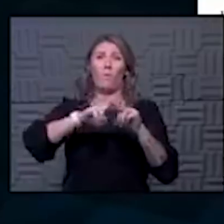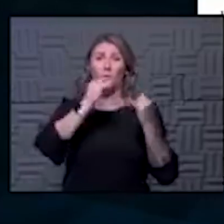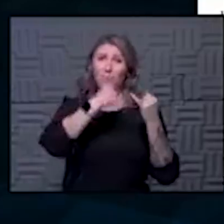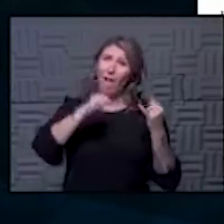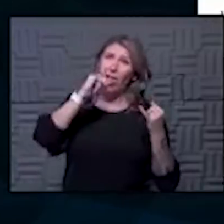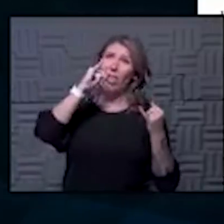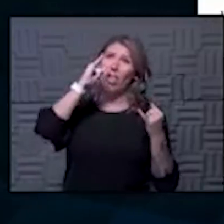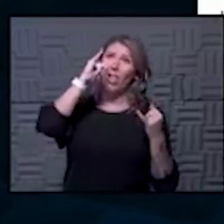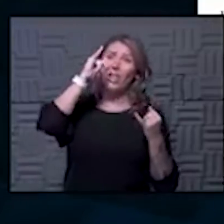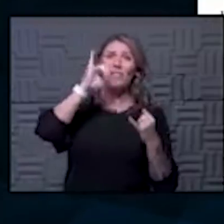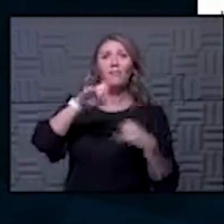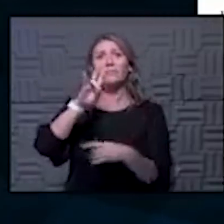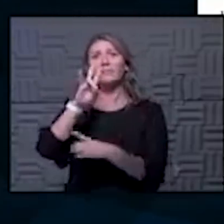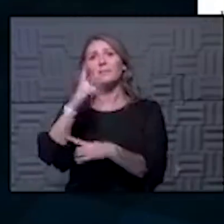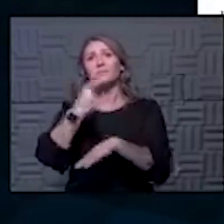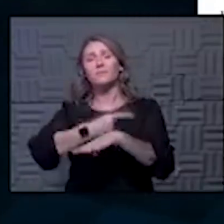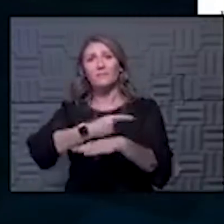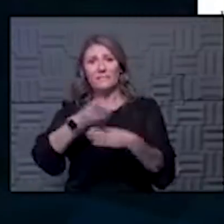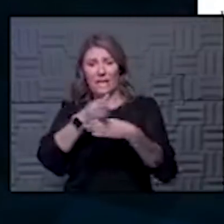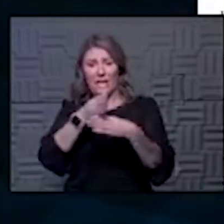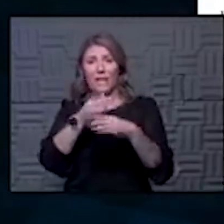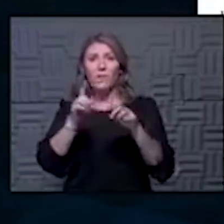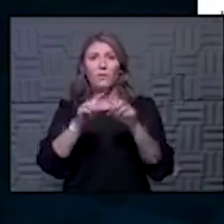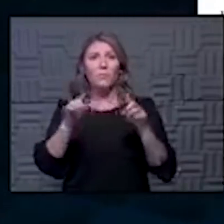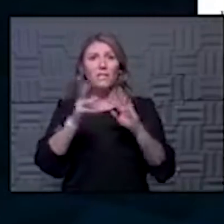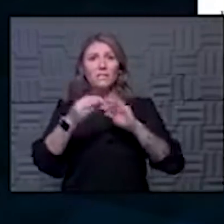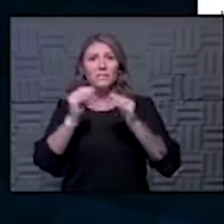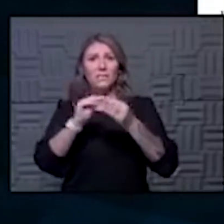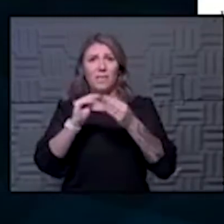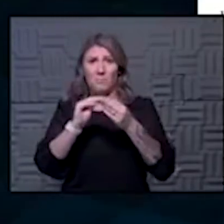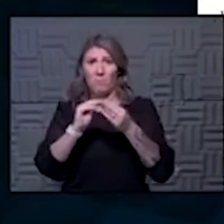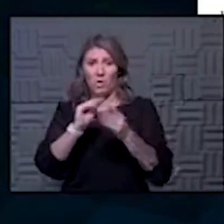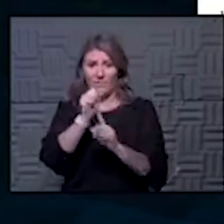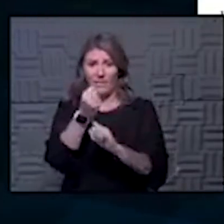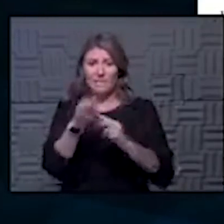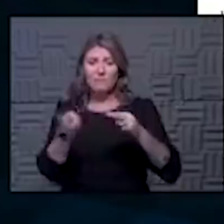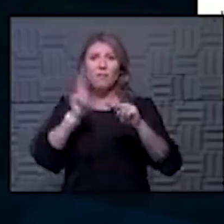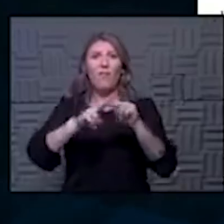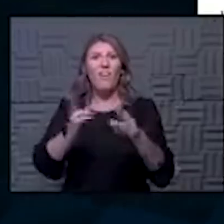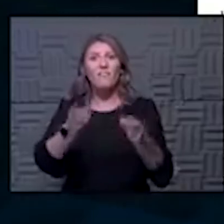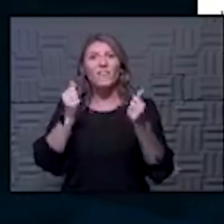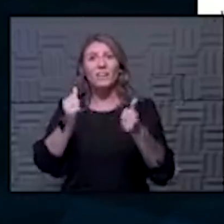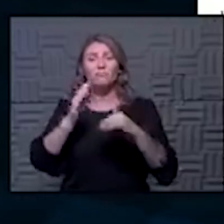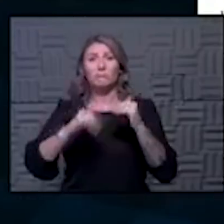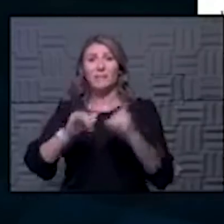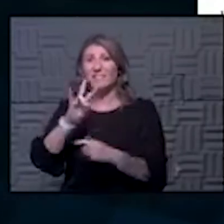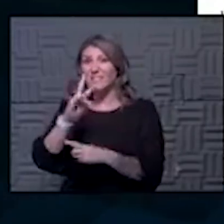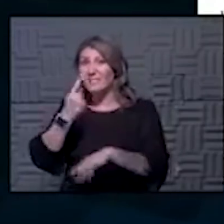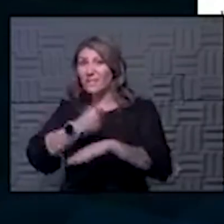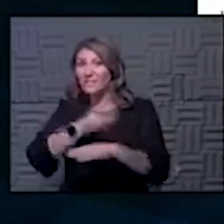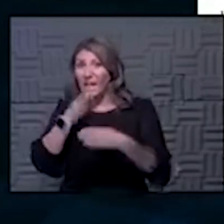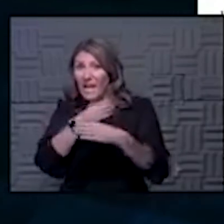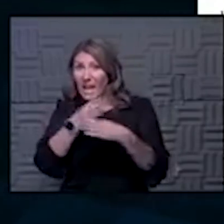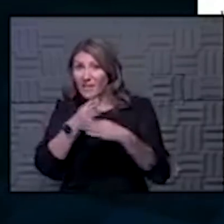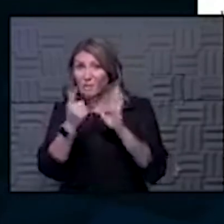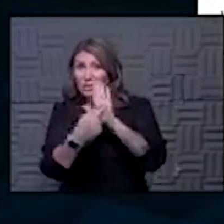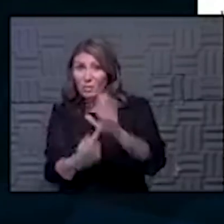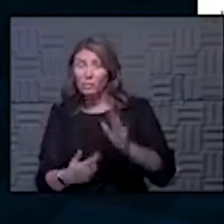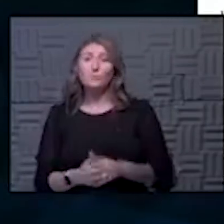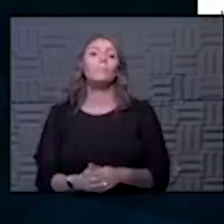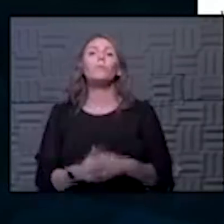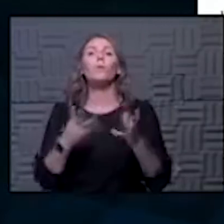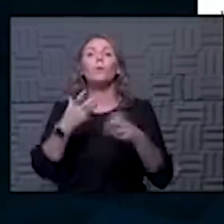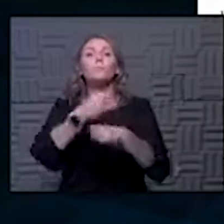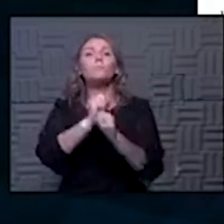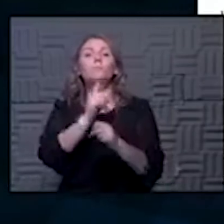what's driving that 7-day average. But it's the number of new cases has increased faster even than that 7-day average is showing. Mm-hmm. I wanted to